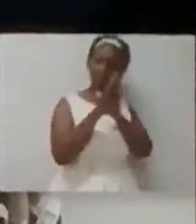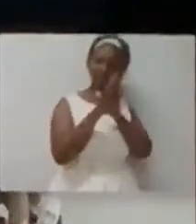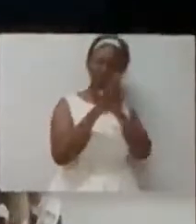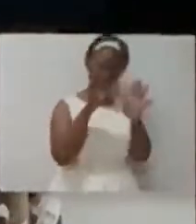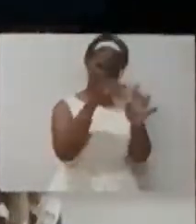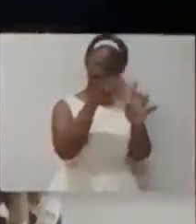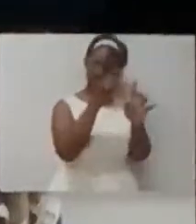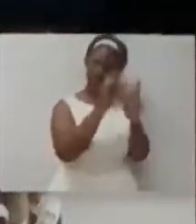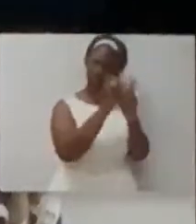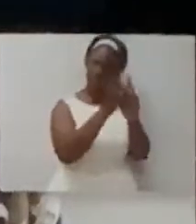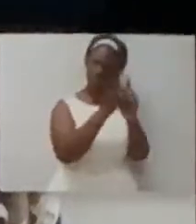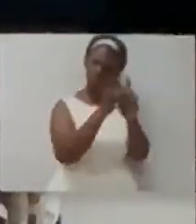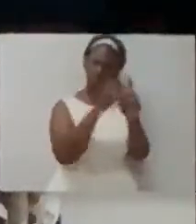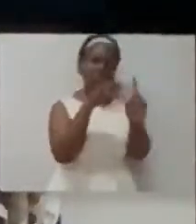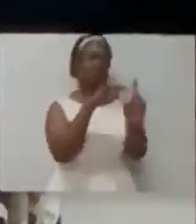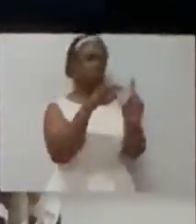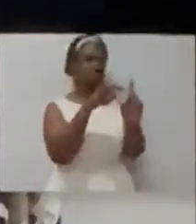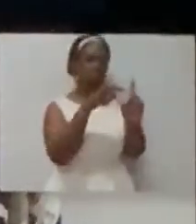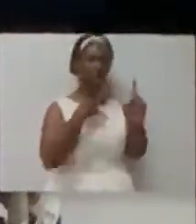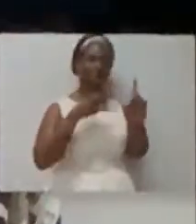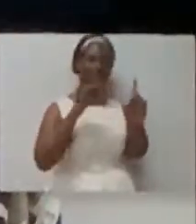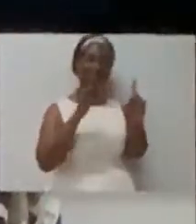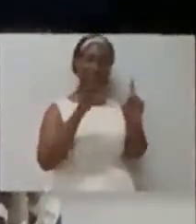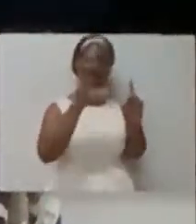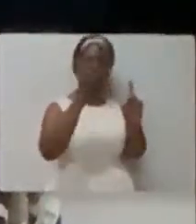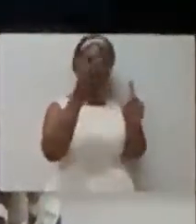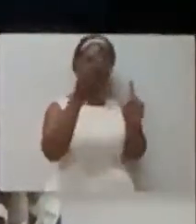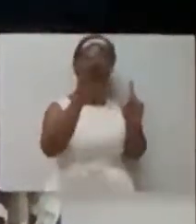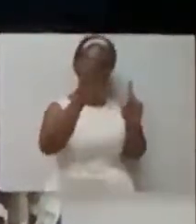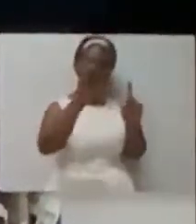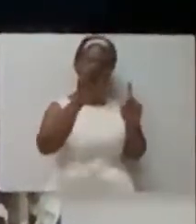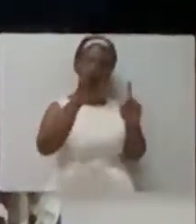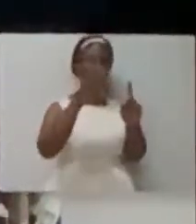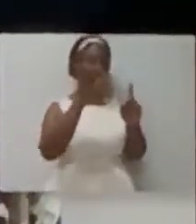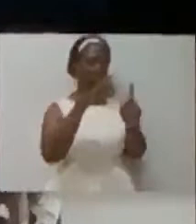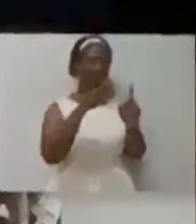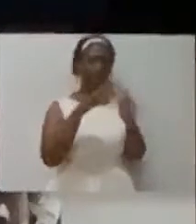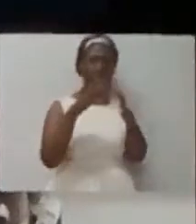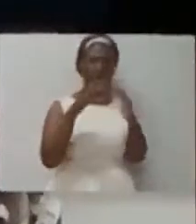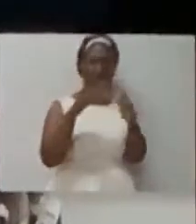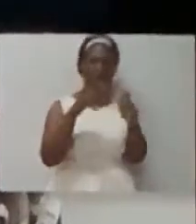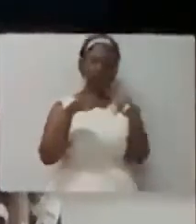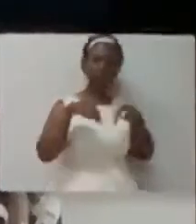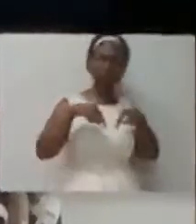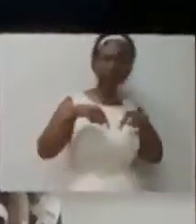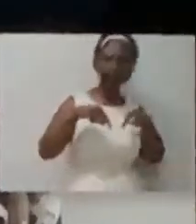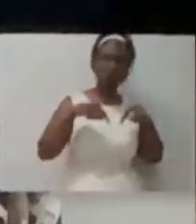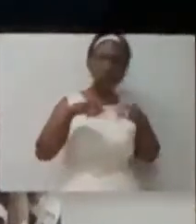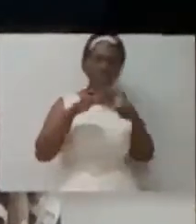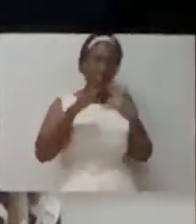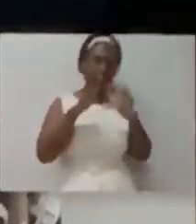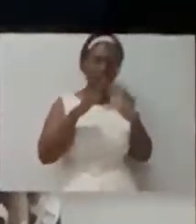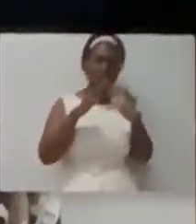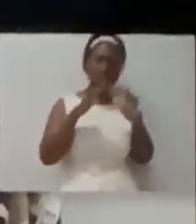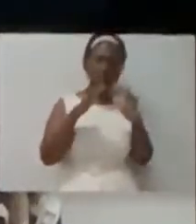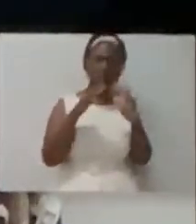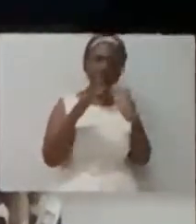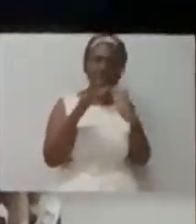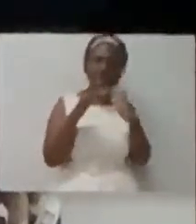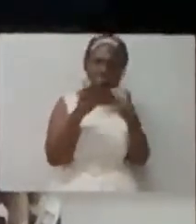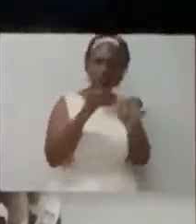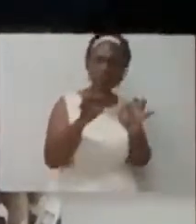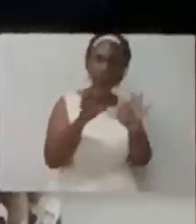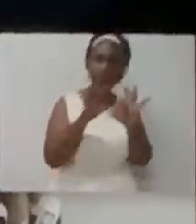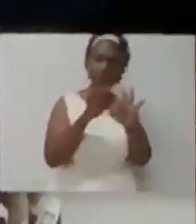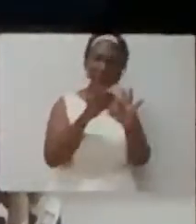A change. I like that. Change is sometimes scary, unsettling maybe, but often necessary. This